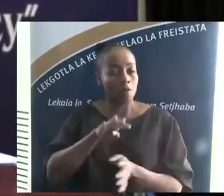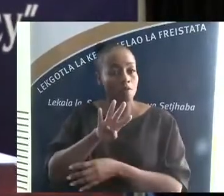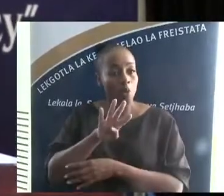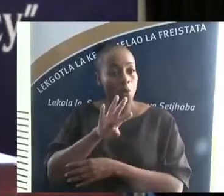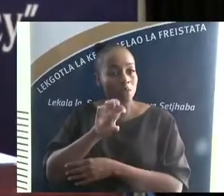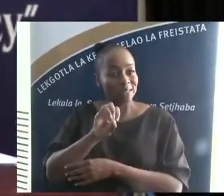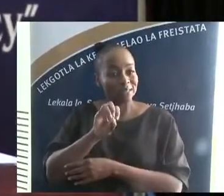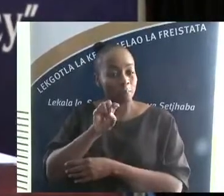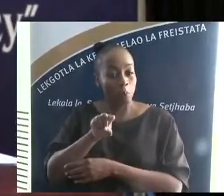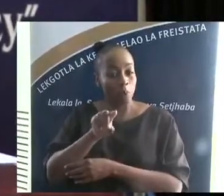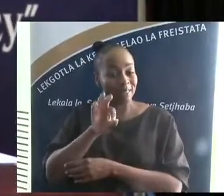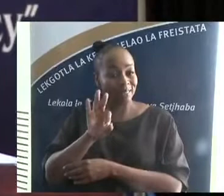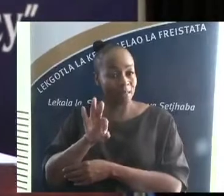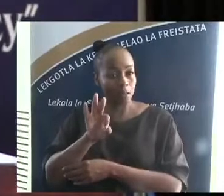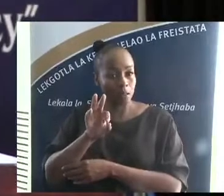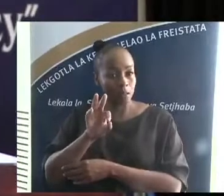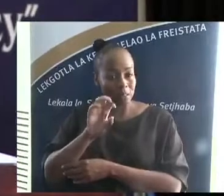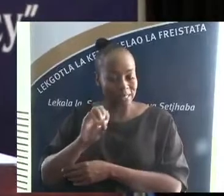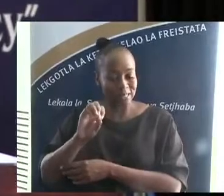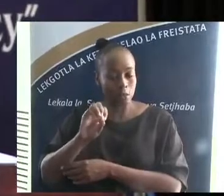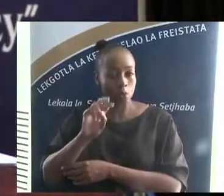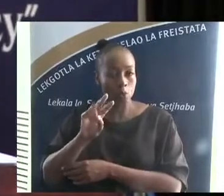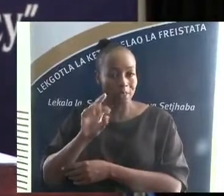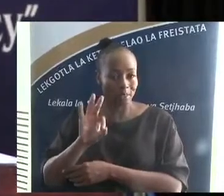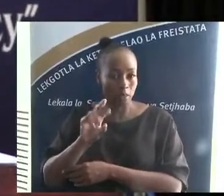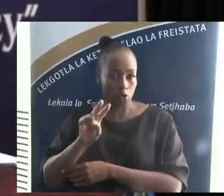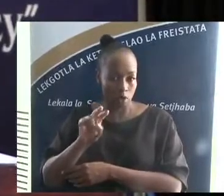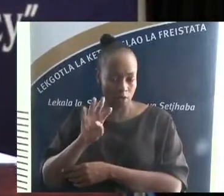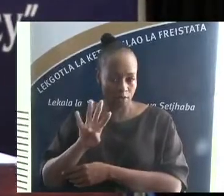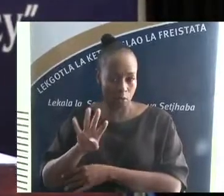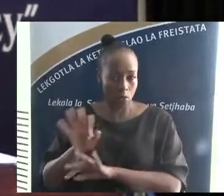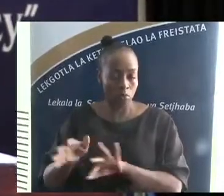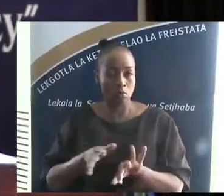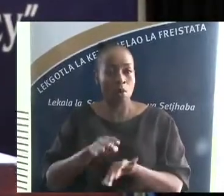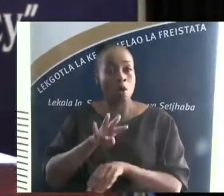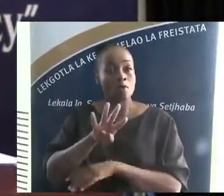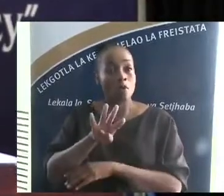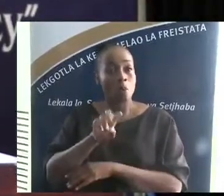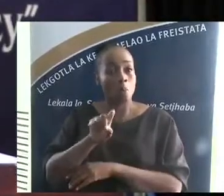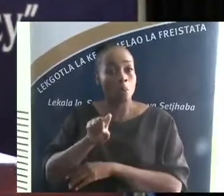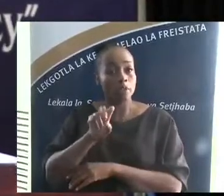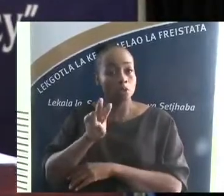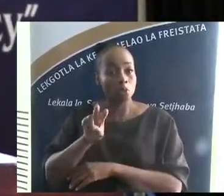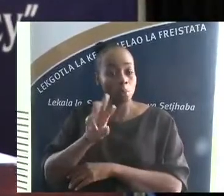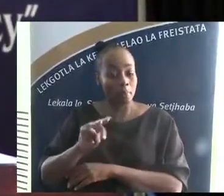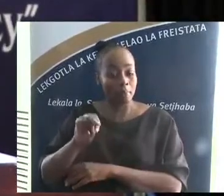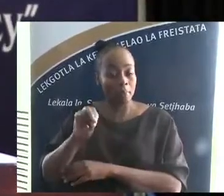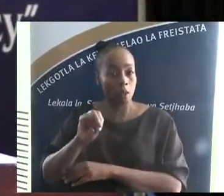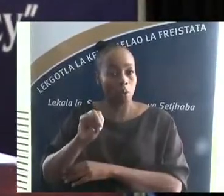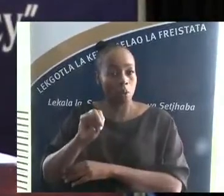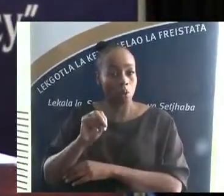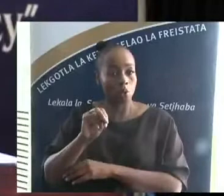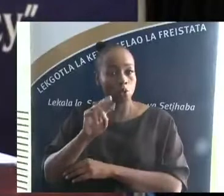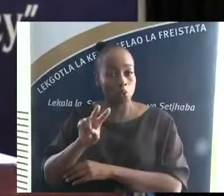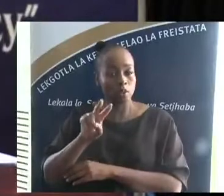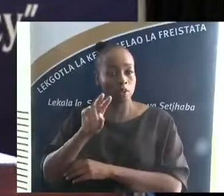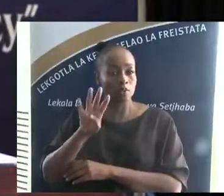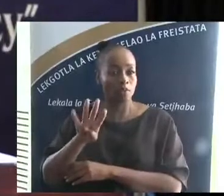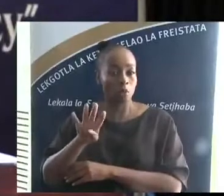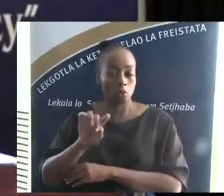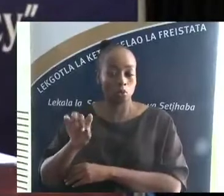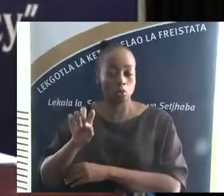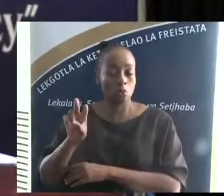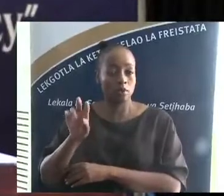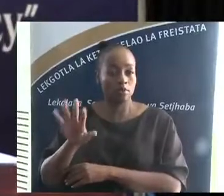428.035 million in 23-24, and 440.2 million in